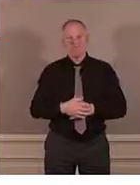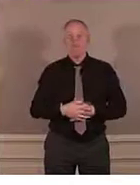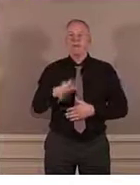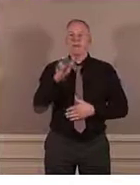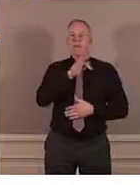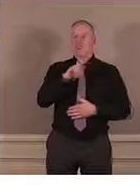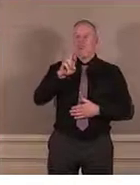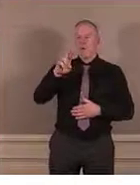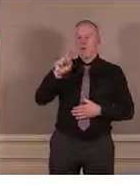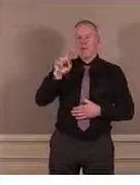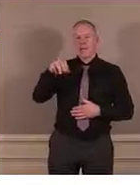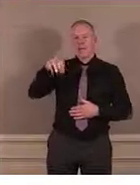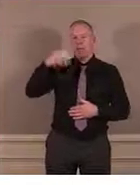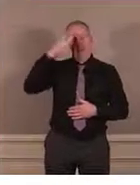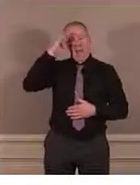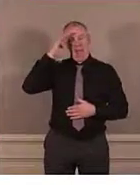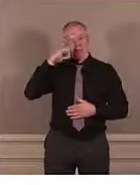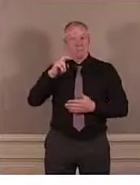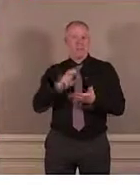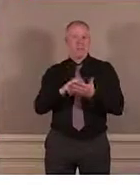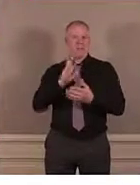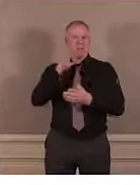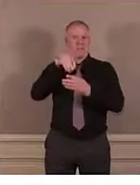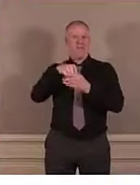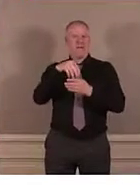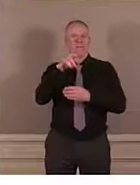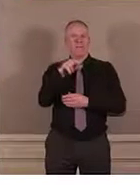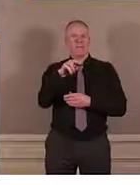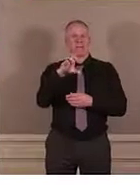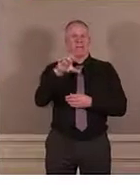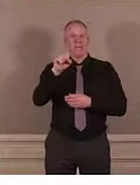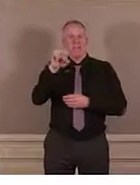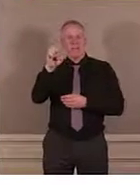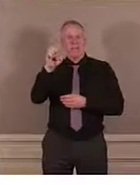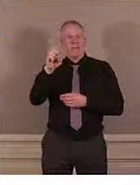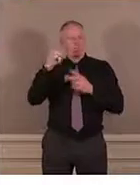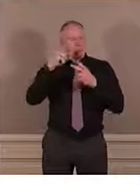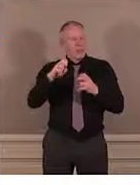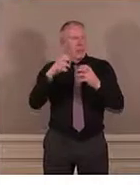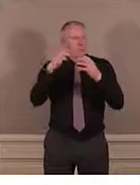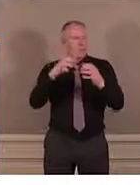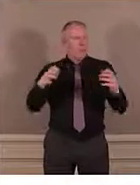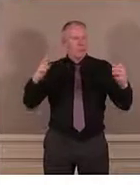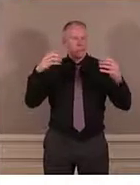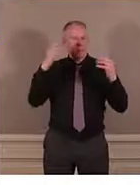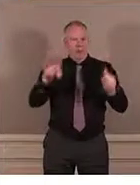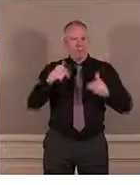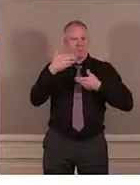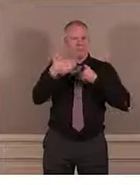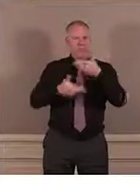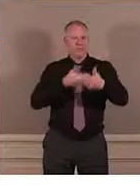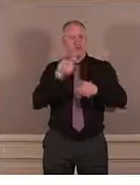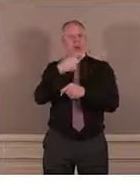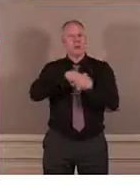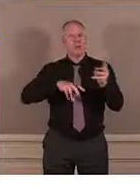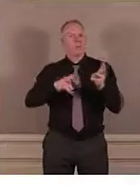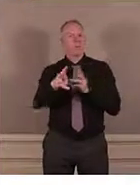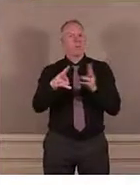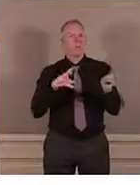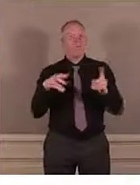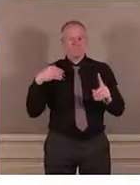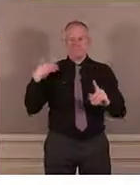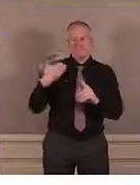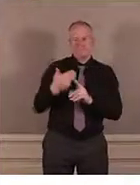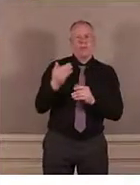of RSM Ireland, we're delighted to be part of the NCSE research conference and to have the opportunity to speak to you about the work that we undertook for